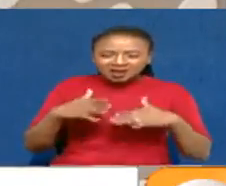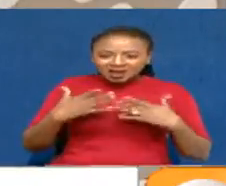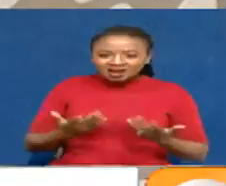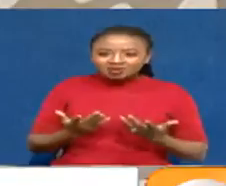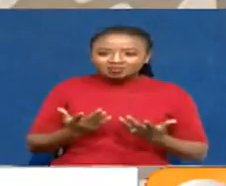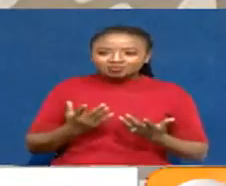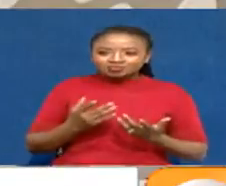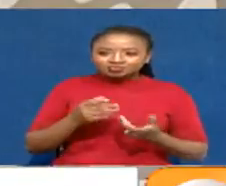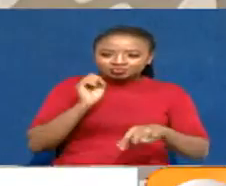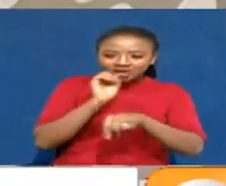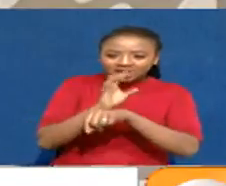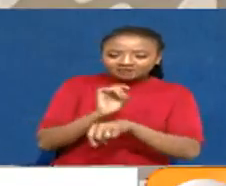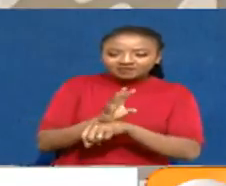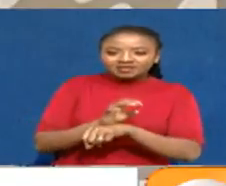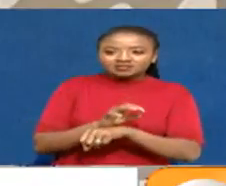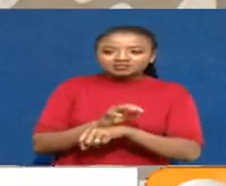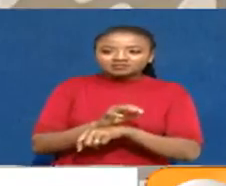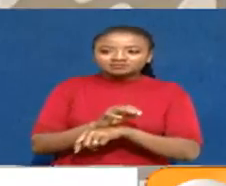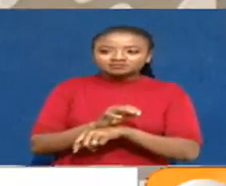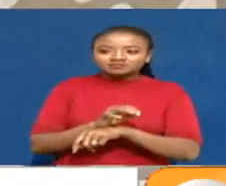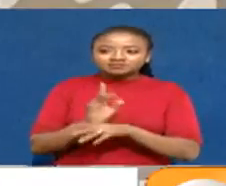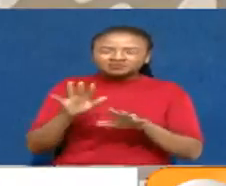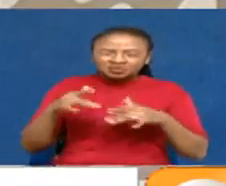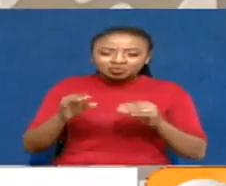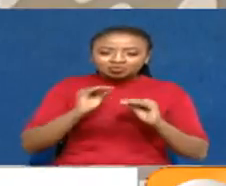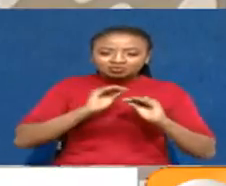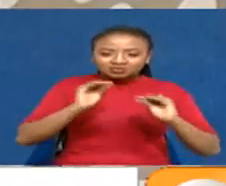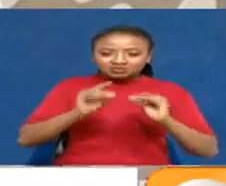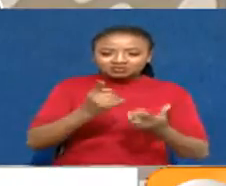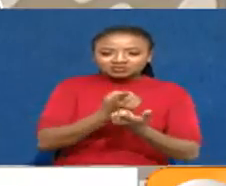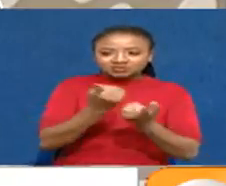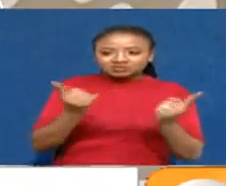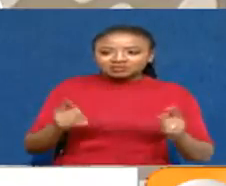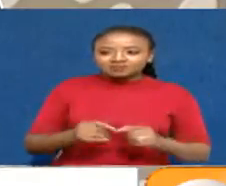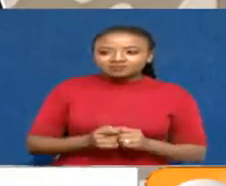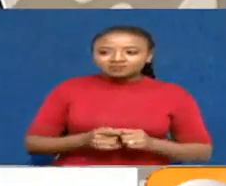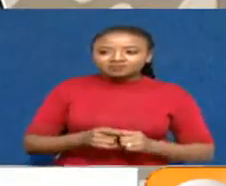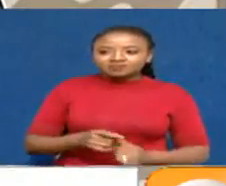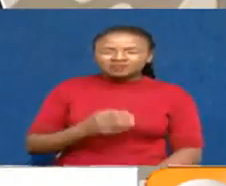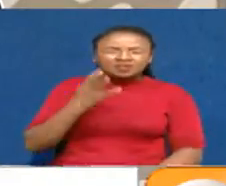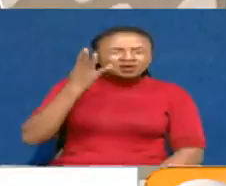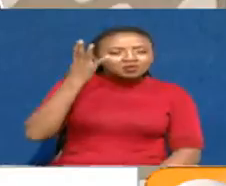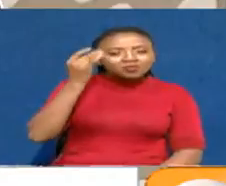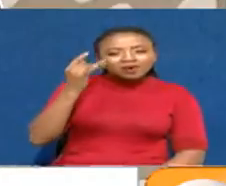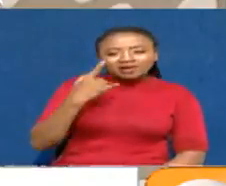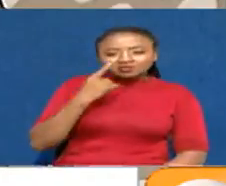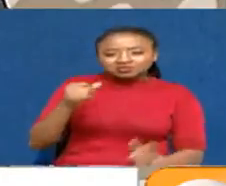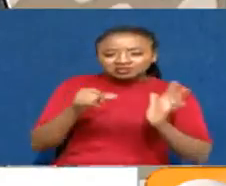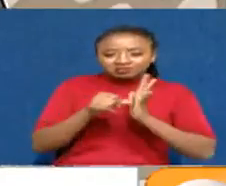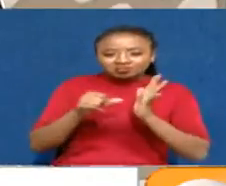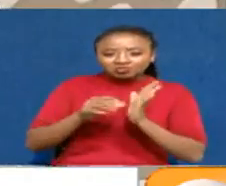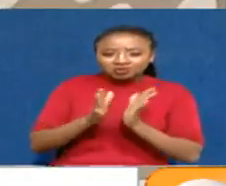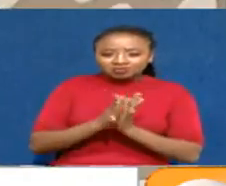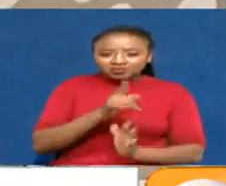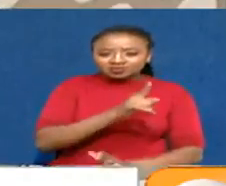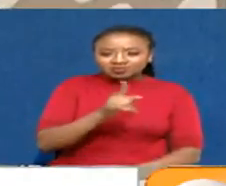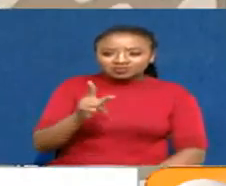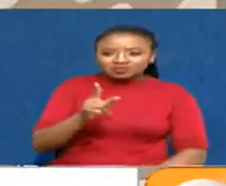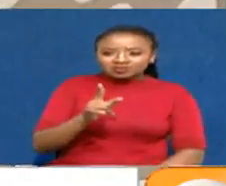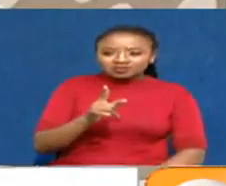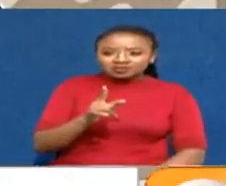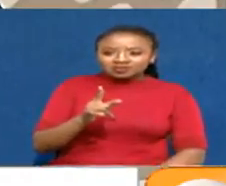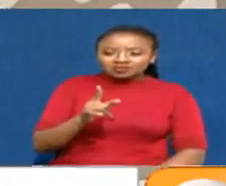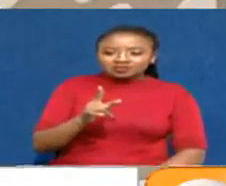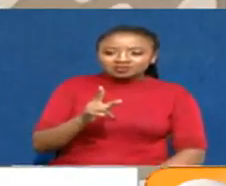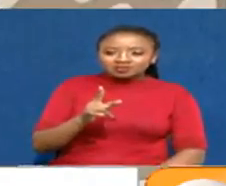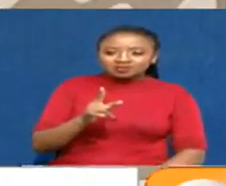kind of like advise or teach them. Because you see, the problem with this lending, 1 month lending,